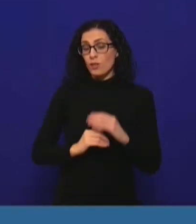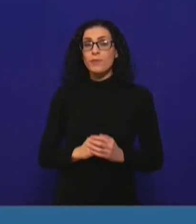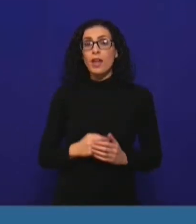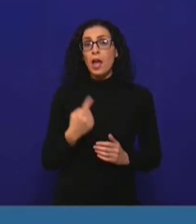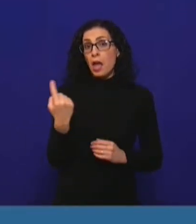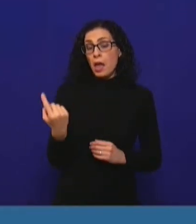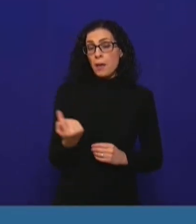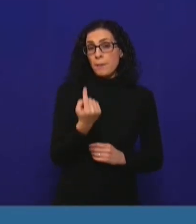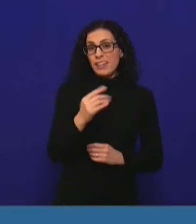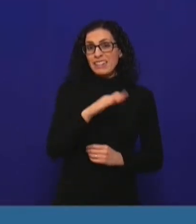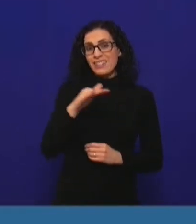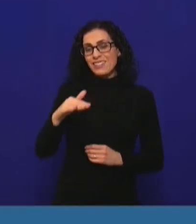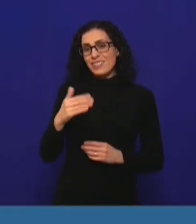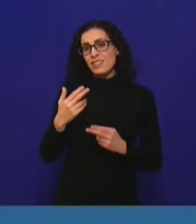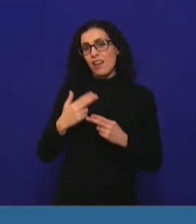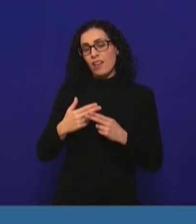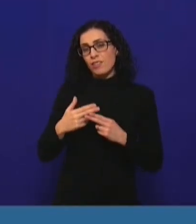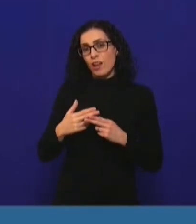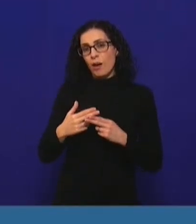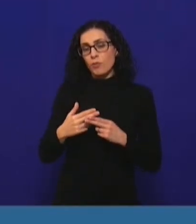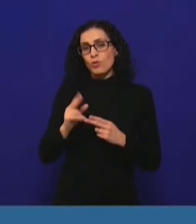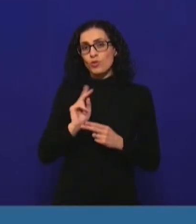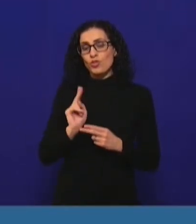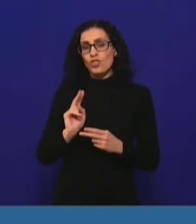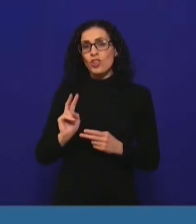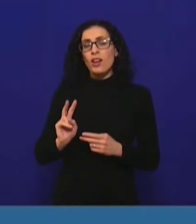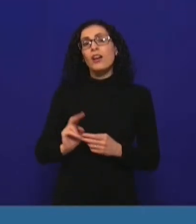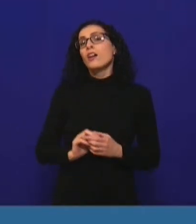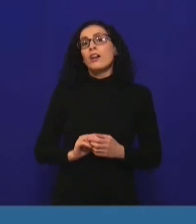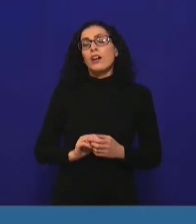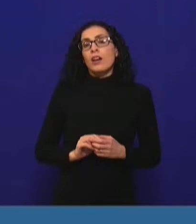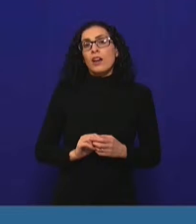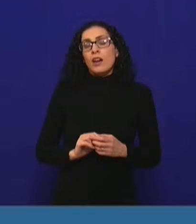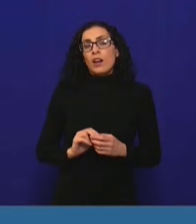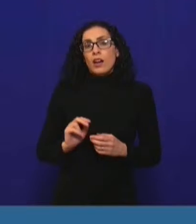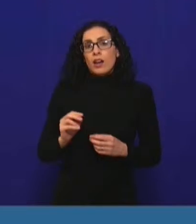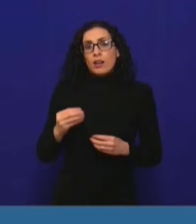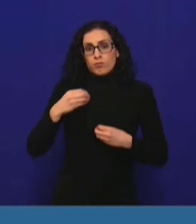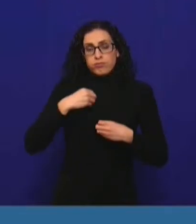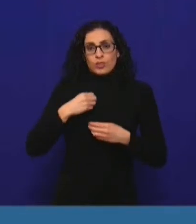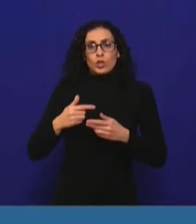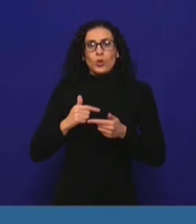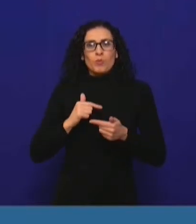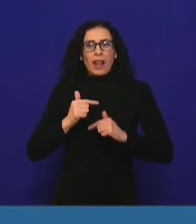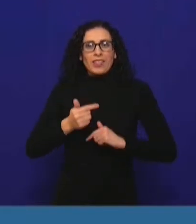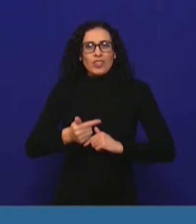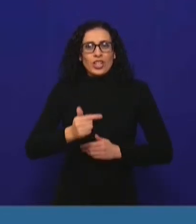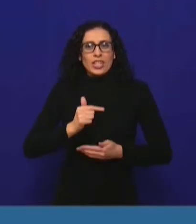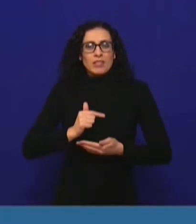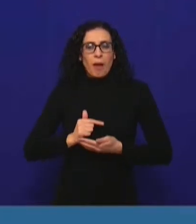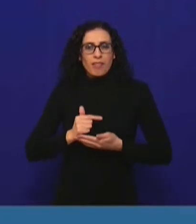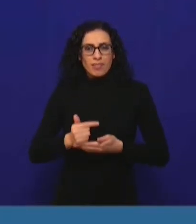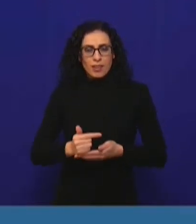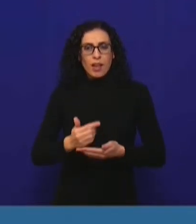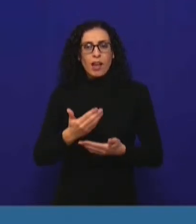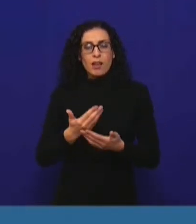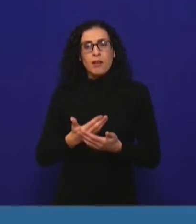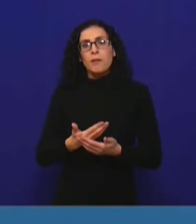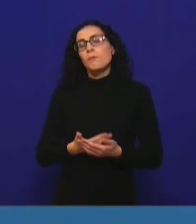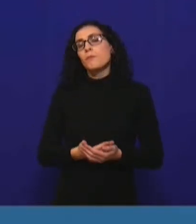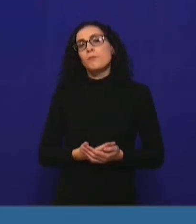jieħdu trattament li jgħidulhom biological agents u immunodilators, dawn immunomodulators li dawn